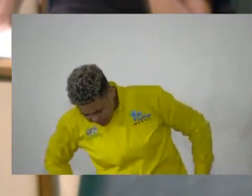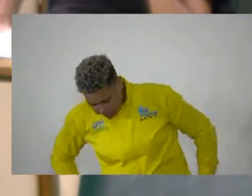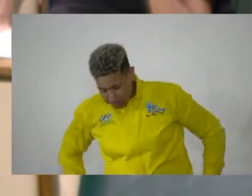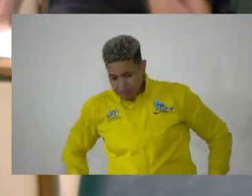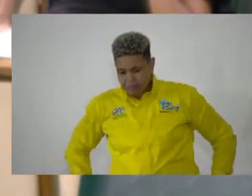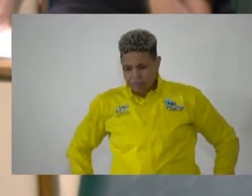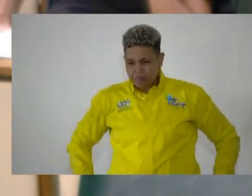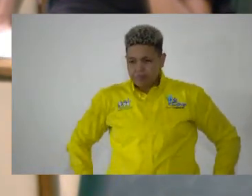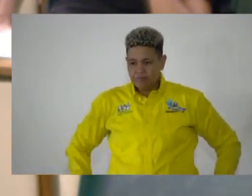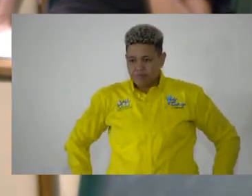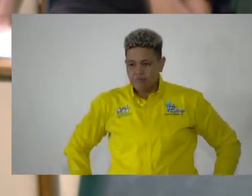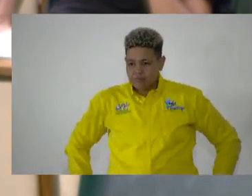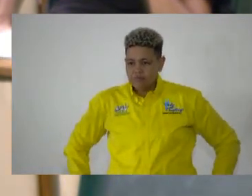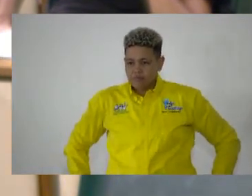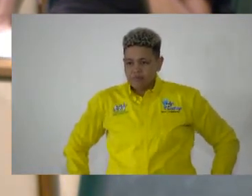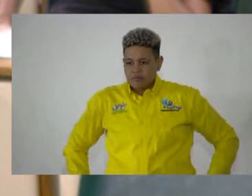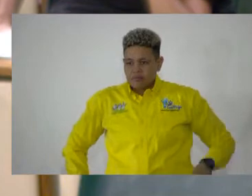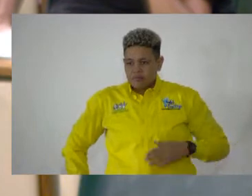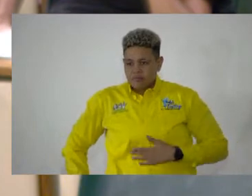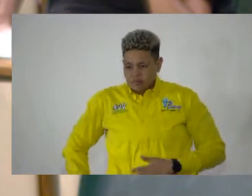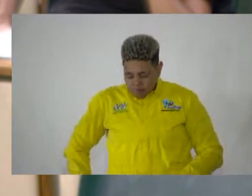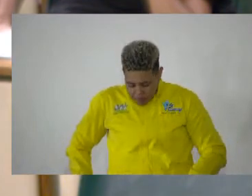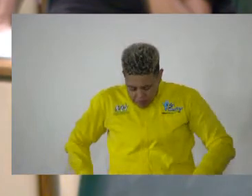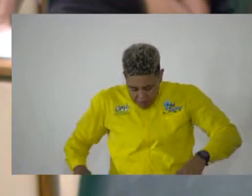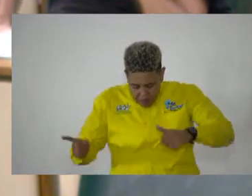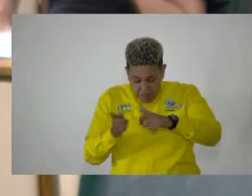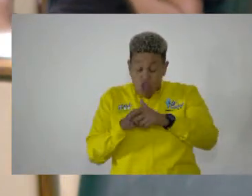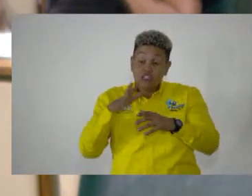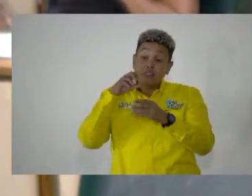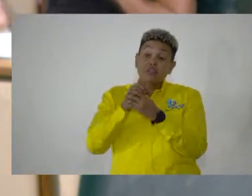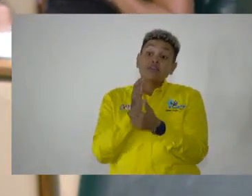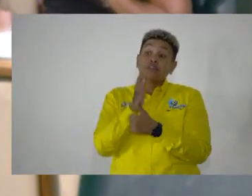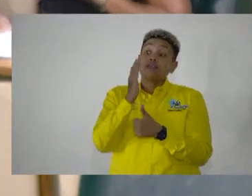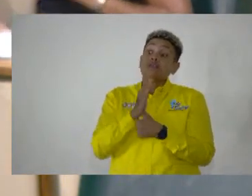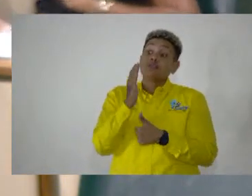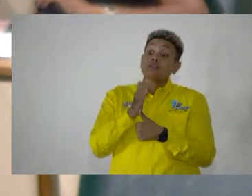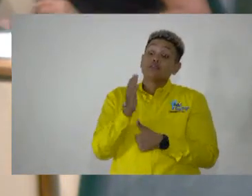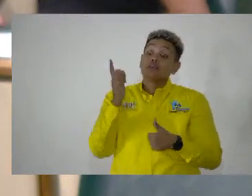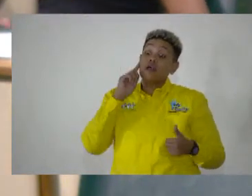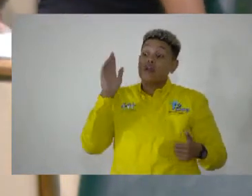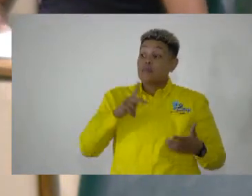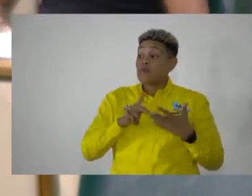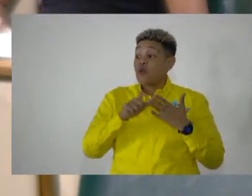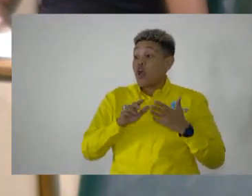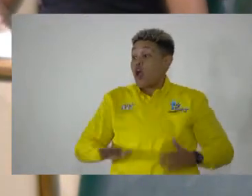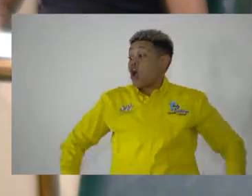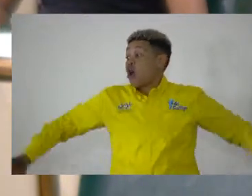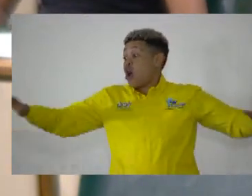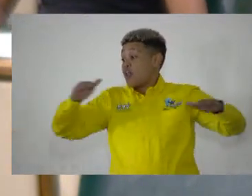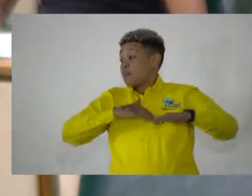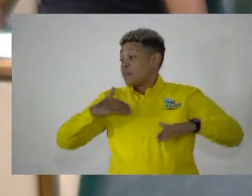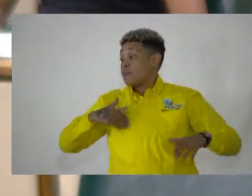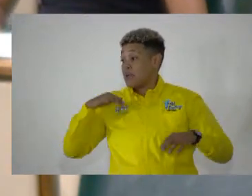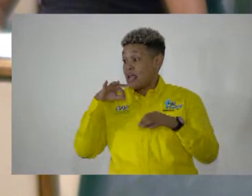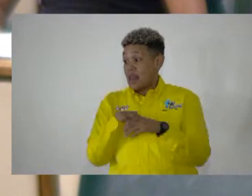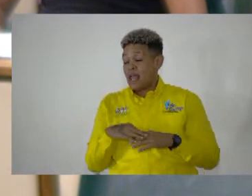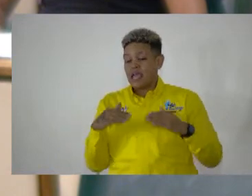That's what I'm saying, Madam Speaker. So the first part of the program, as all members are elected